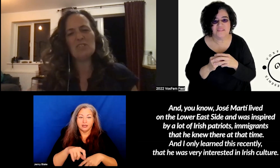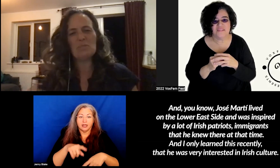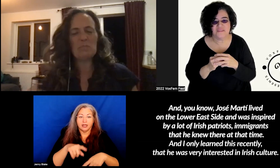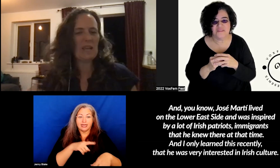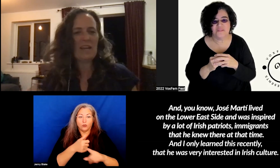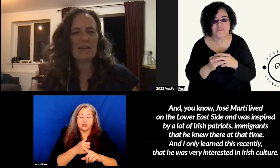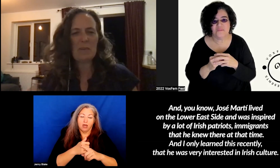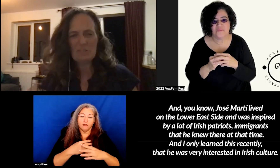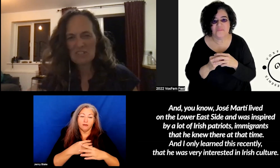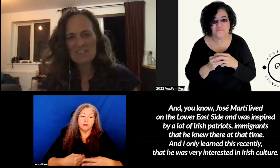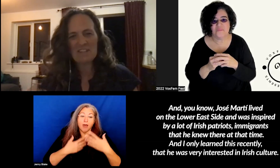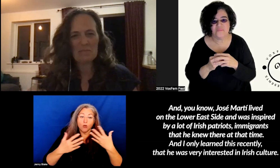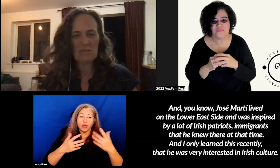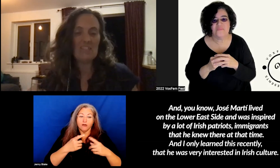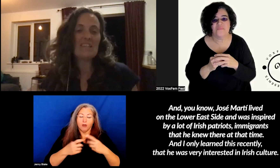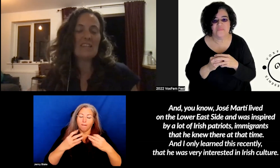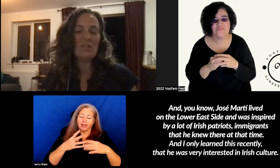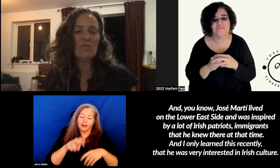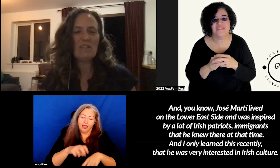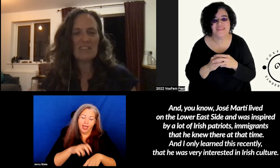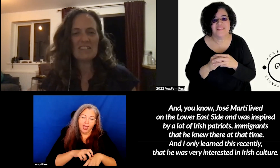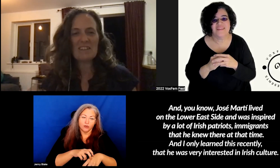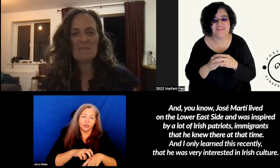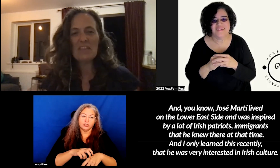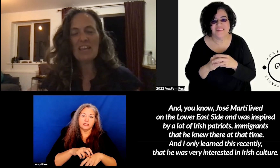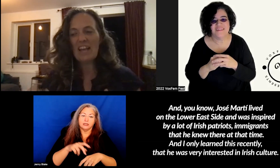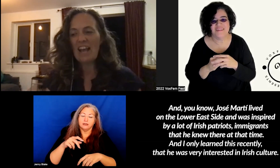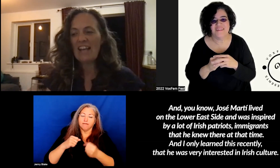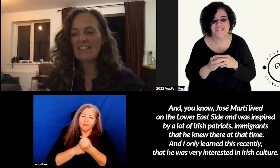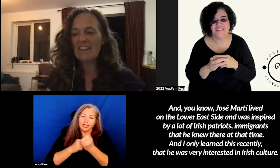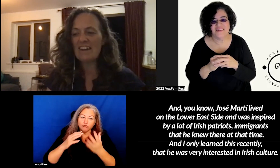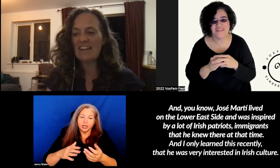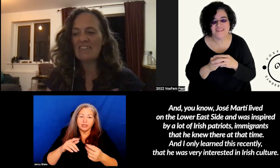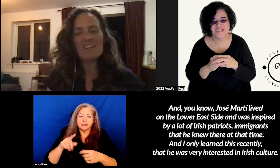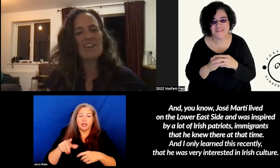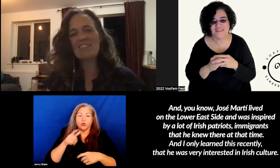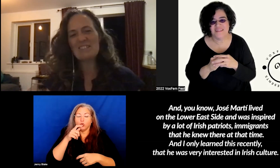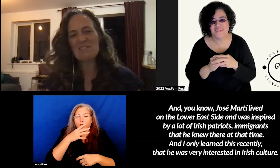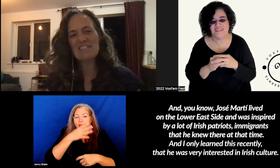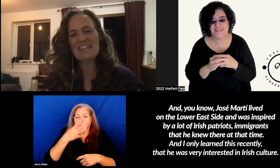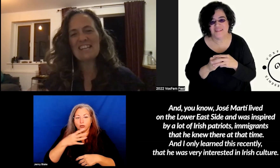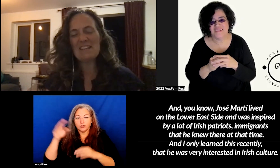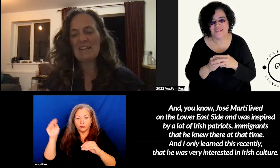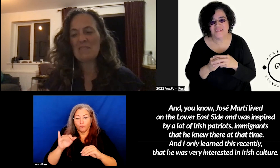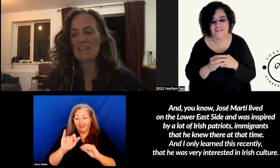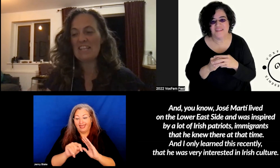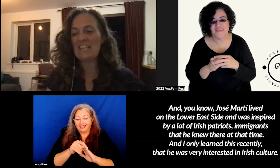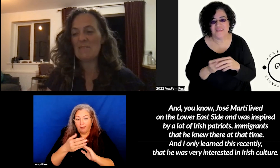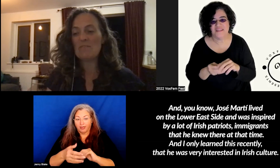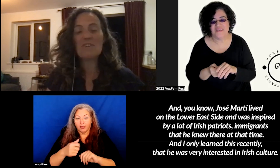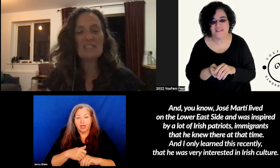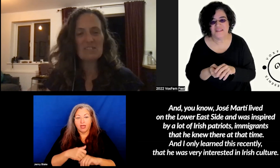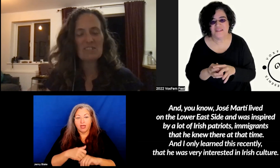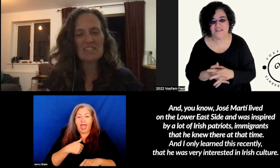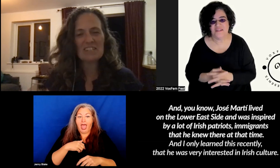of Irish patriots, emigrants that he knew there at that time. And I only learned this recently that he